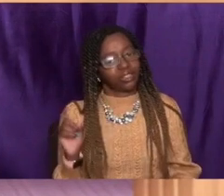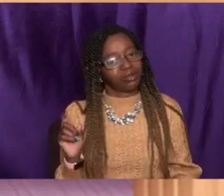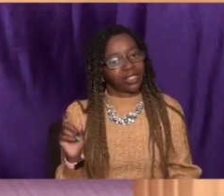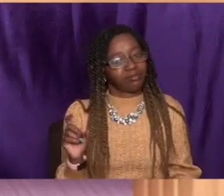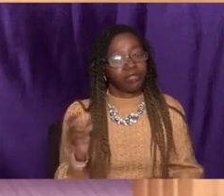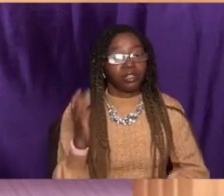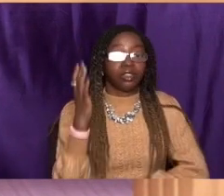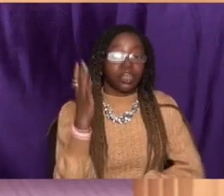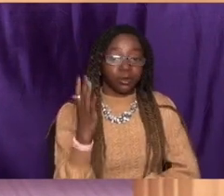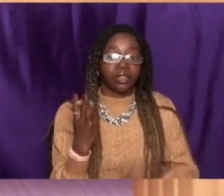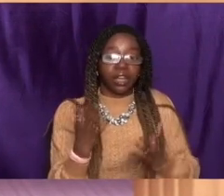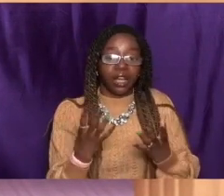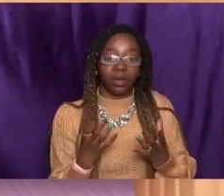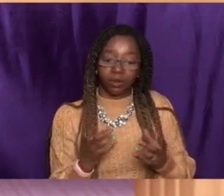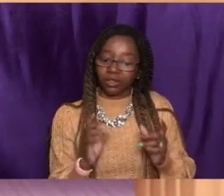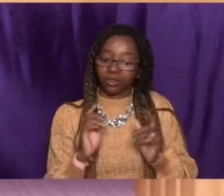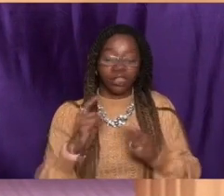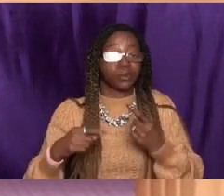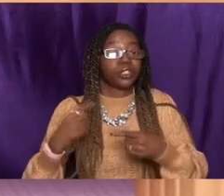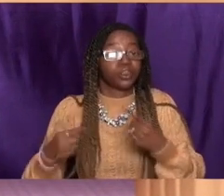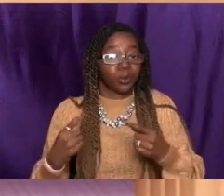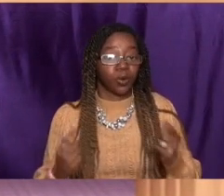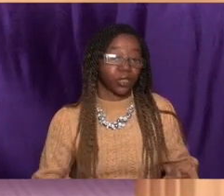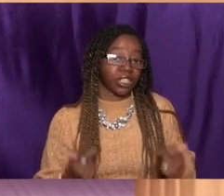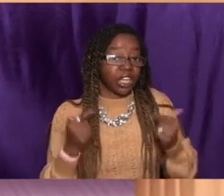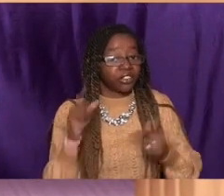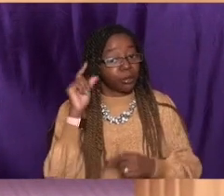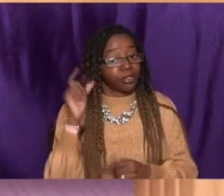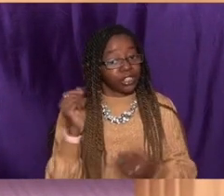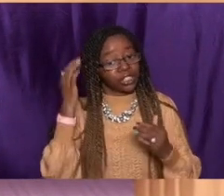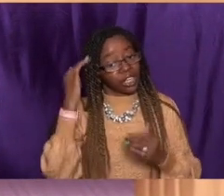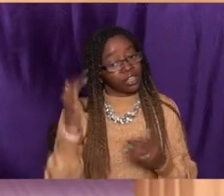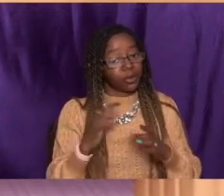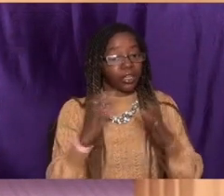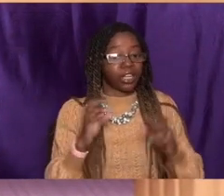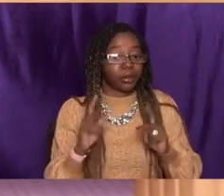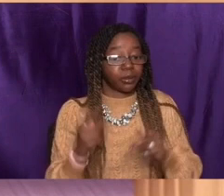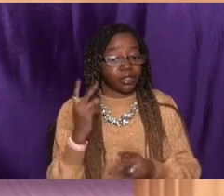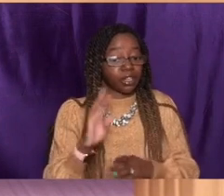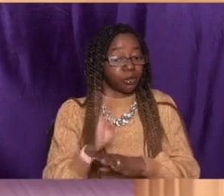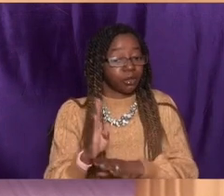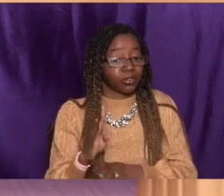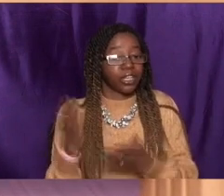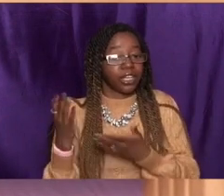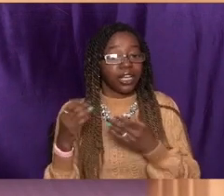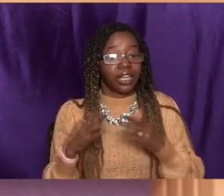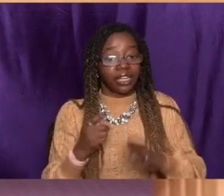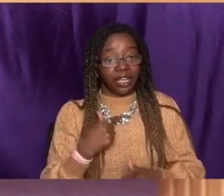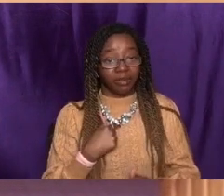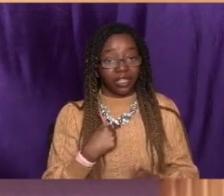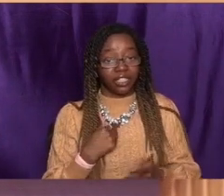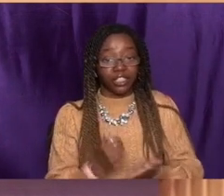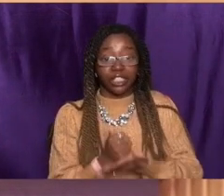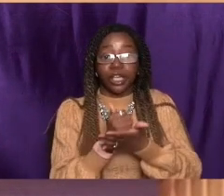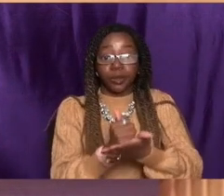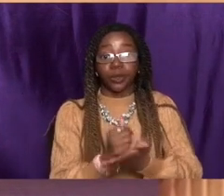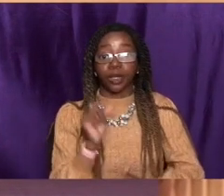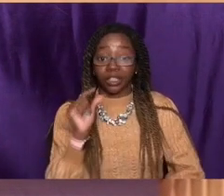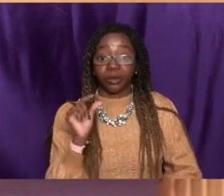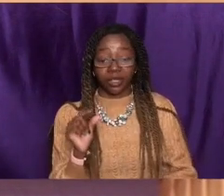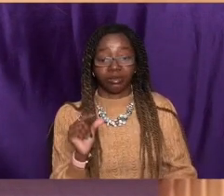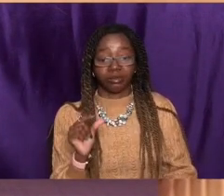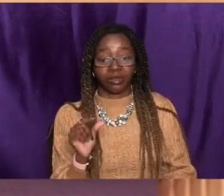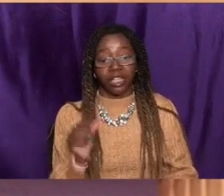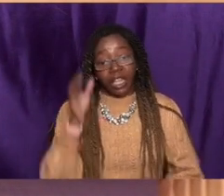So this morning, I want to speed you on through the life of Moses. I know a lot of you saw the movie, but let me just bring you up to speed where we are now. Moses,